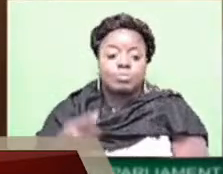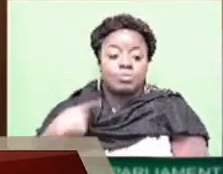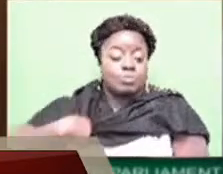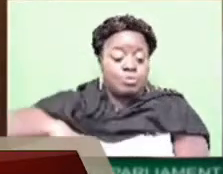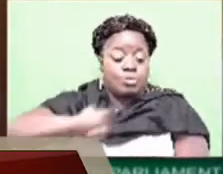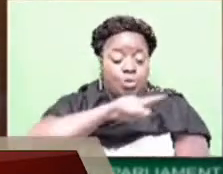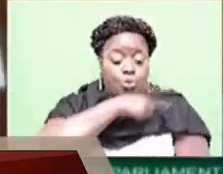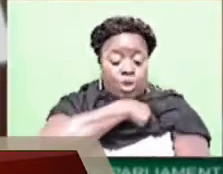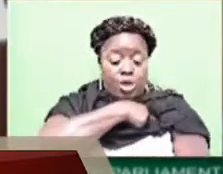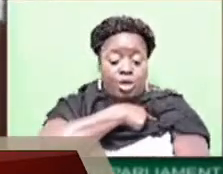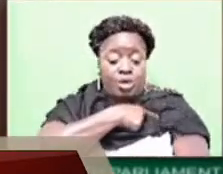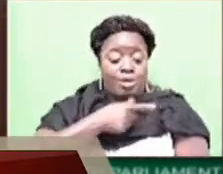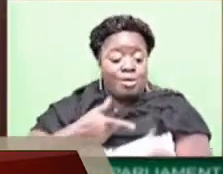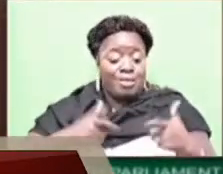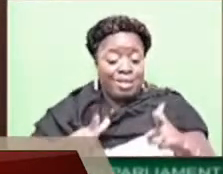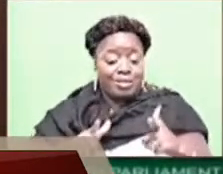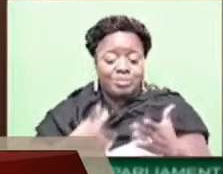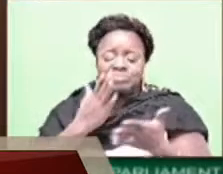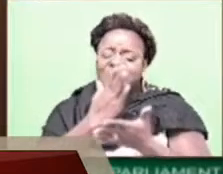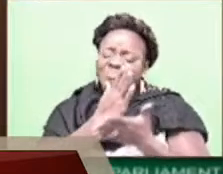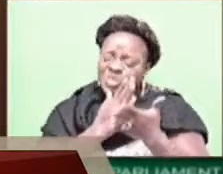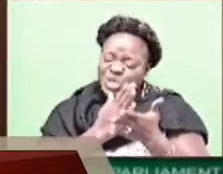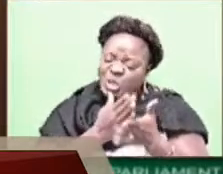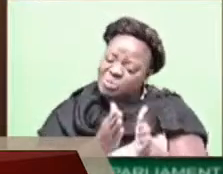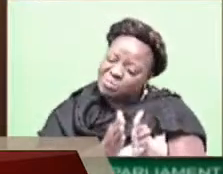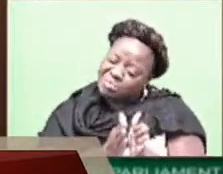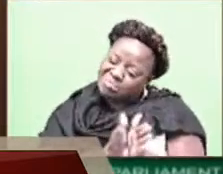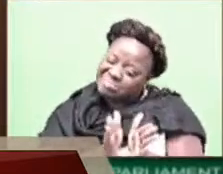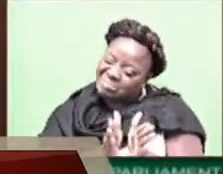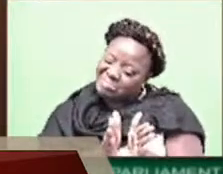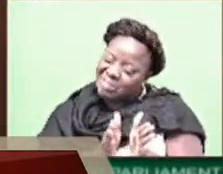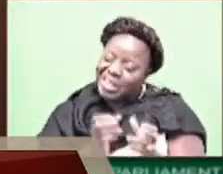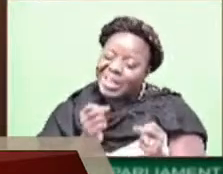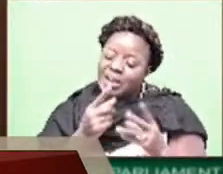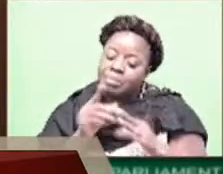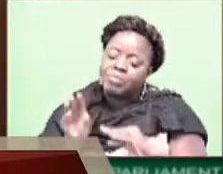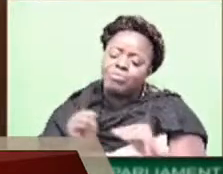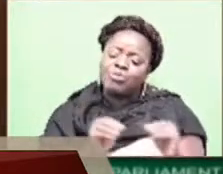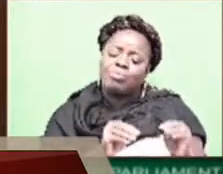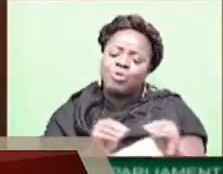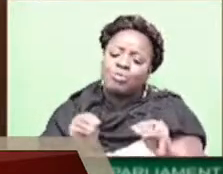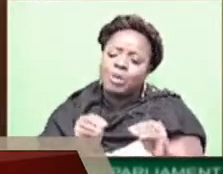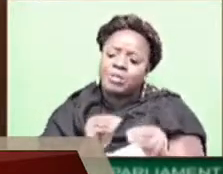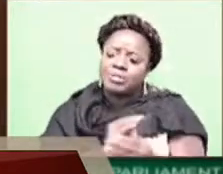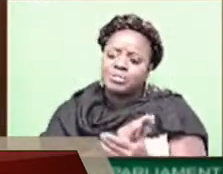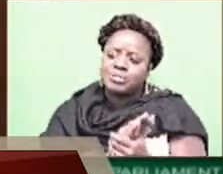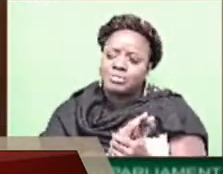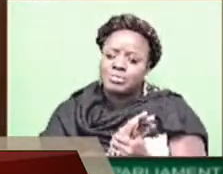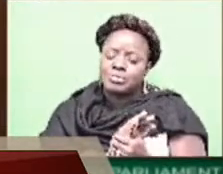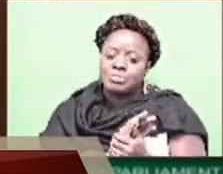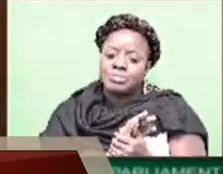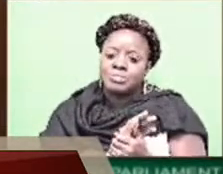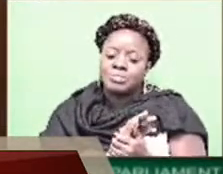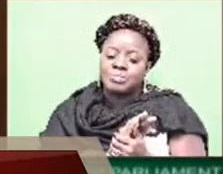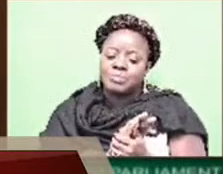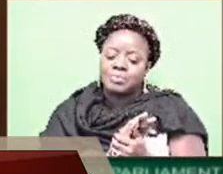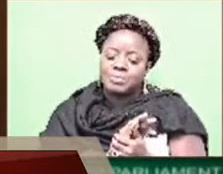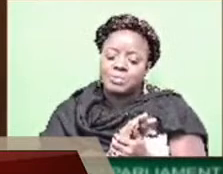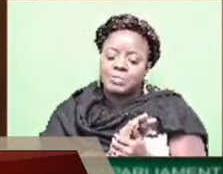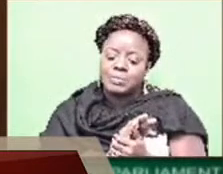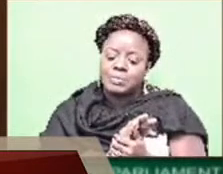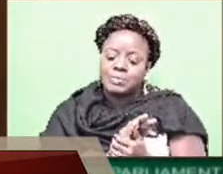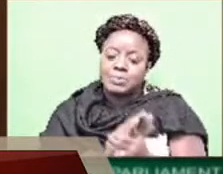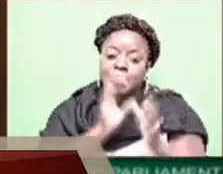a certain amount of privilege for movement. The question is always, can law